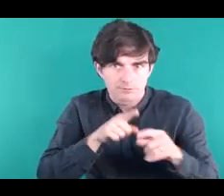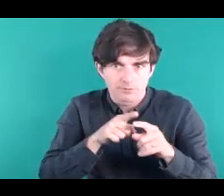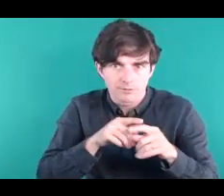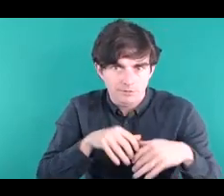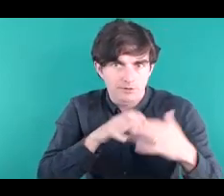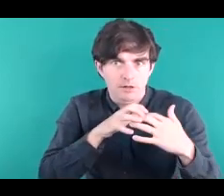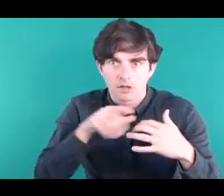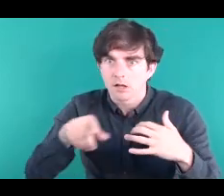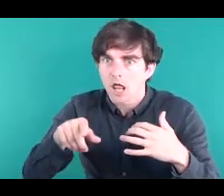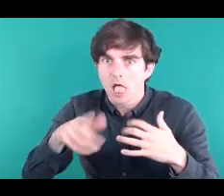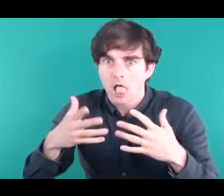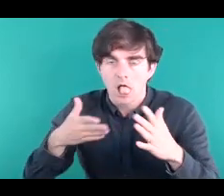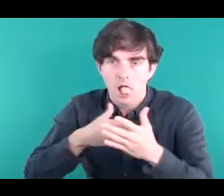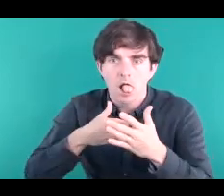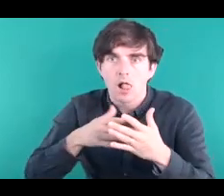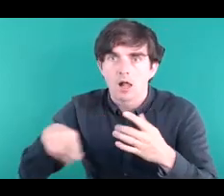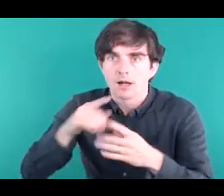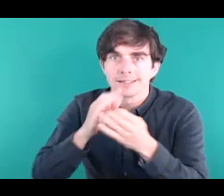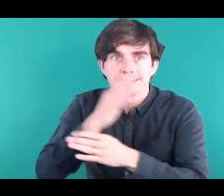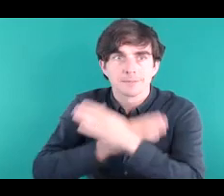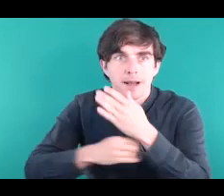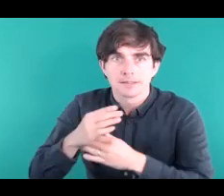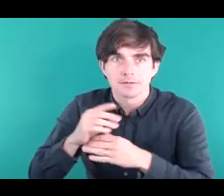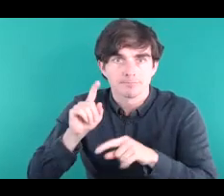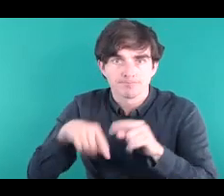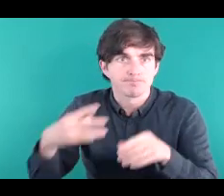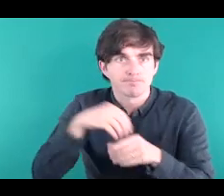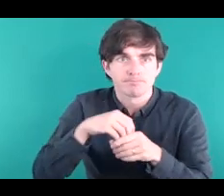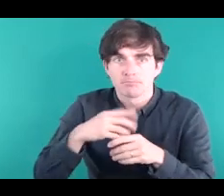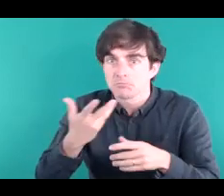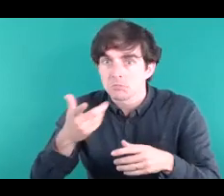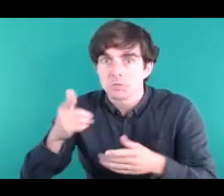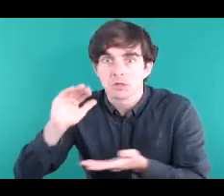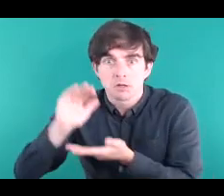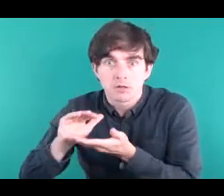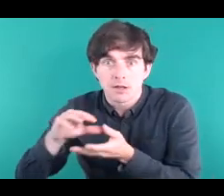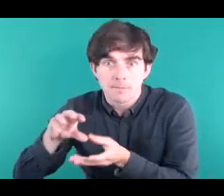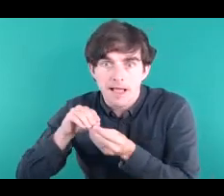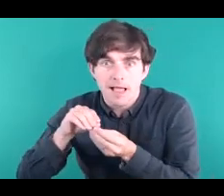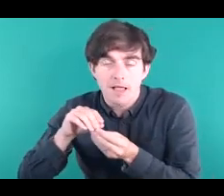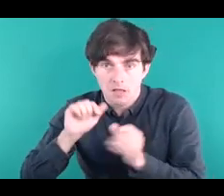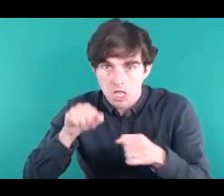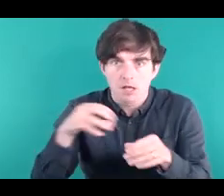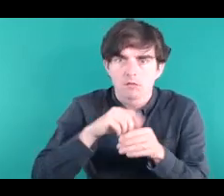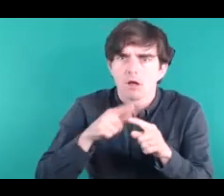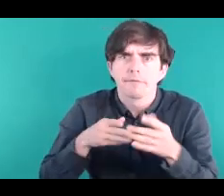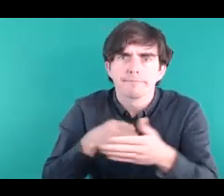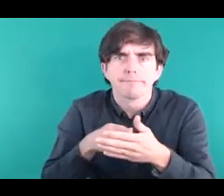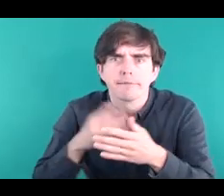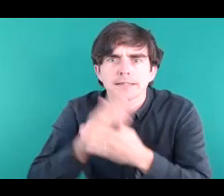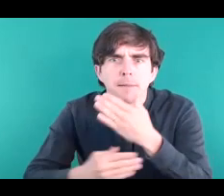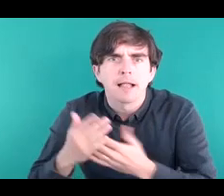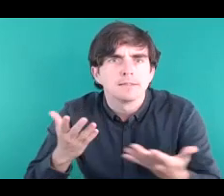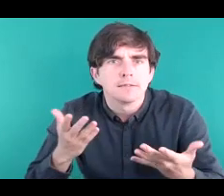some background on hints and tips on inclusion. But I think the most important thing to say is that